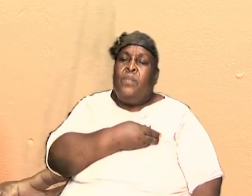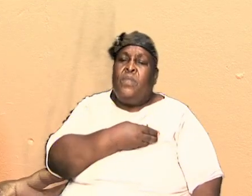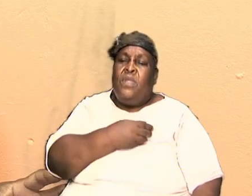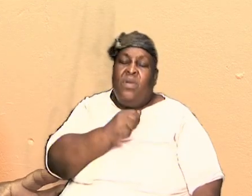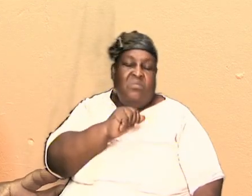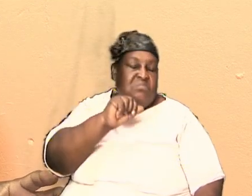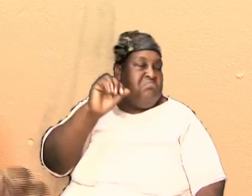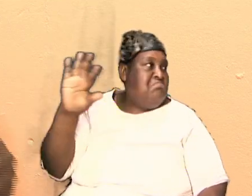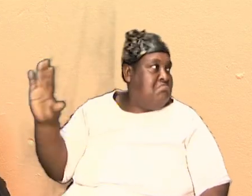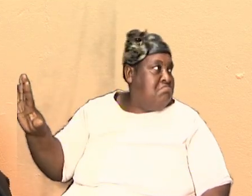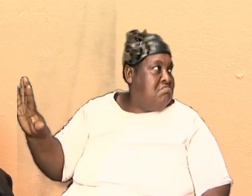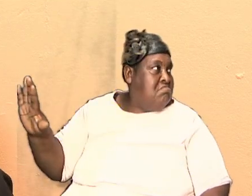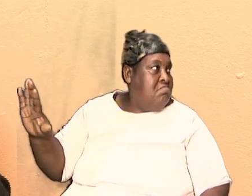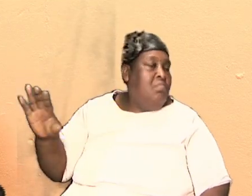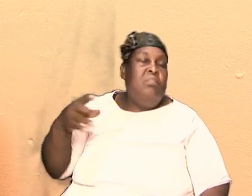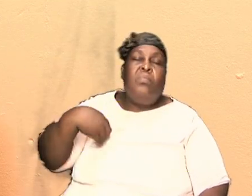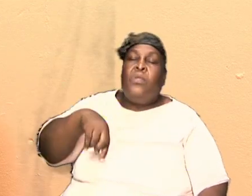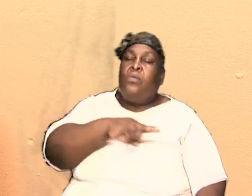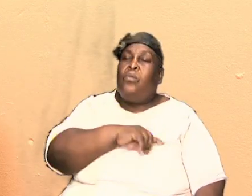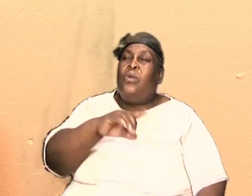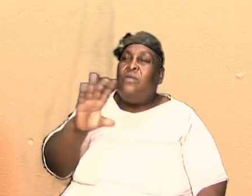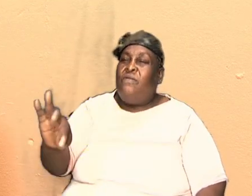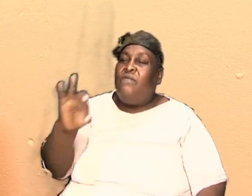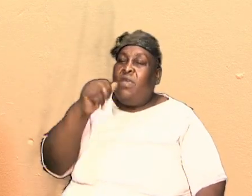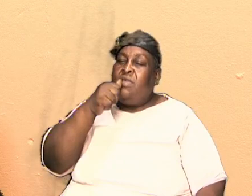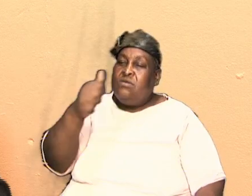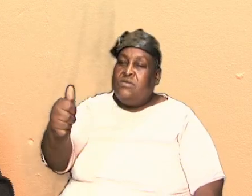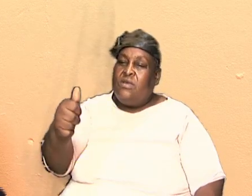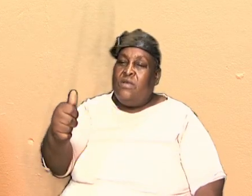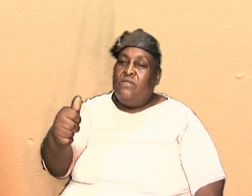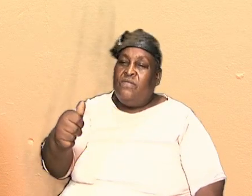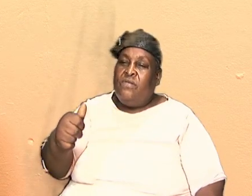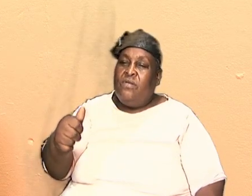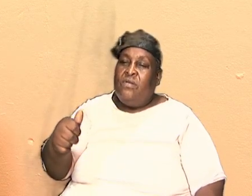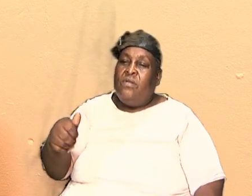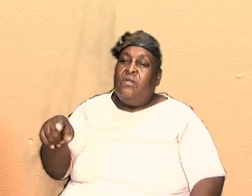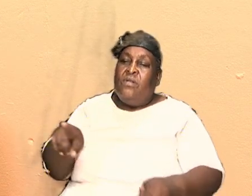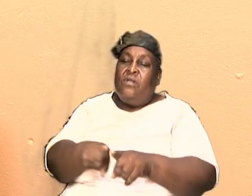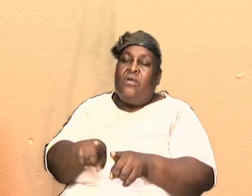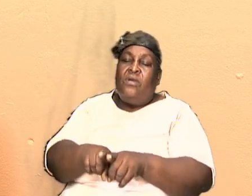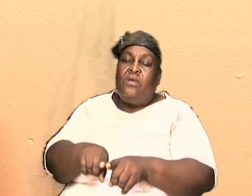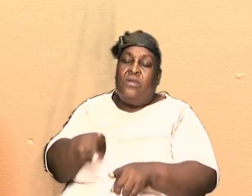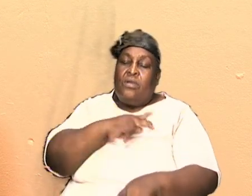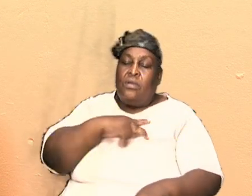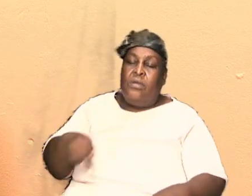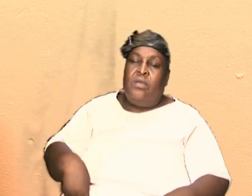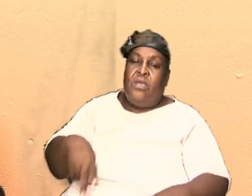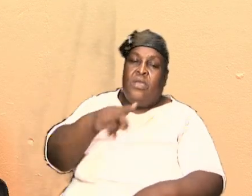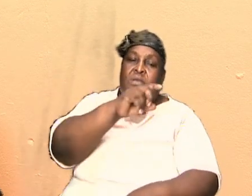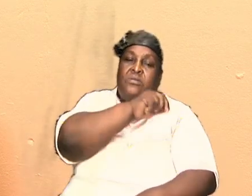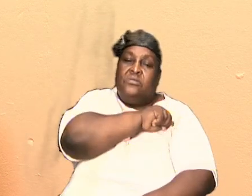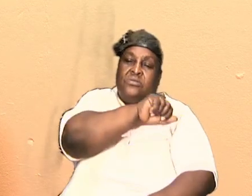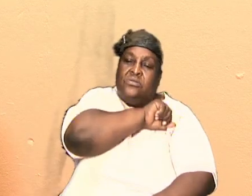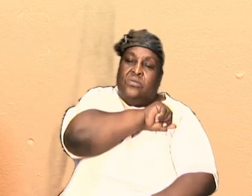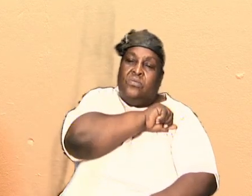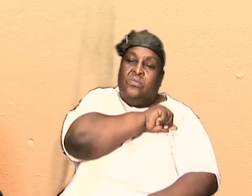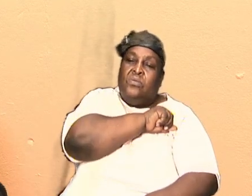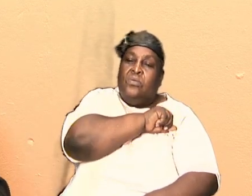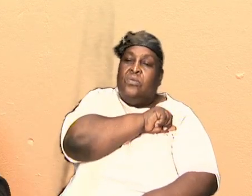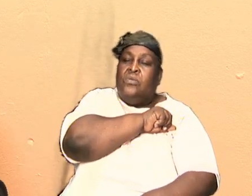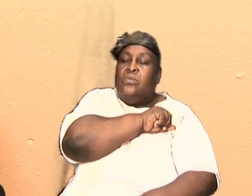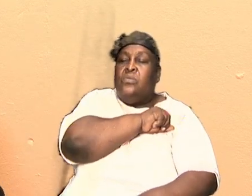punished, we are going to find ourselves like King Saul, who was cut off.